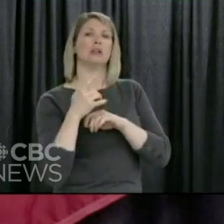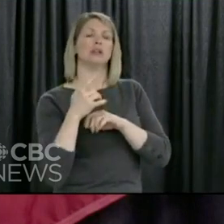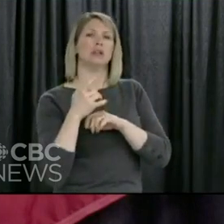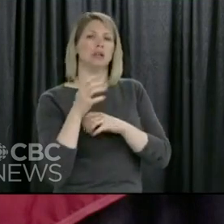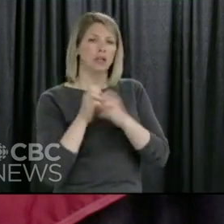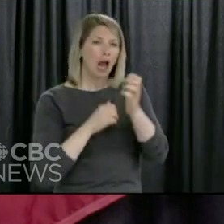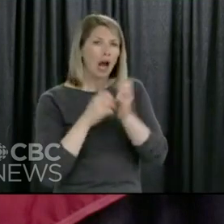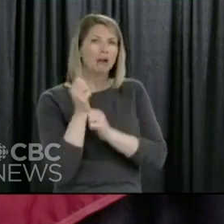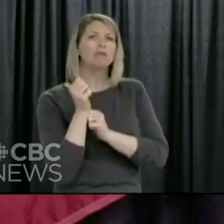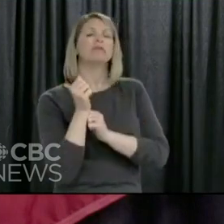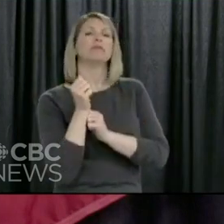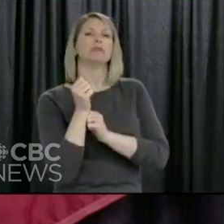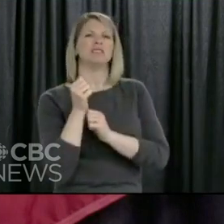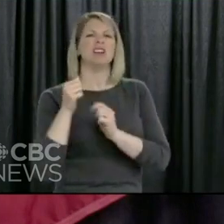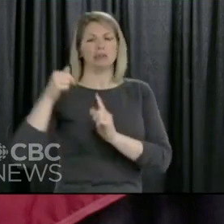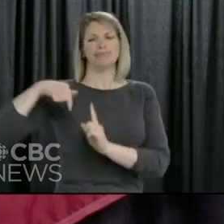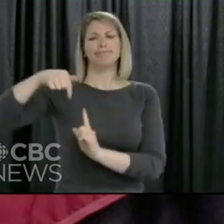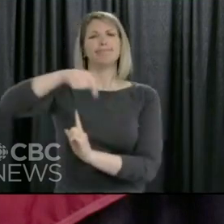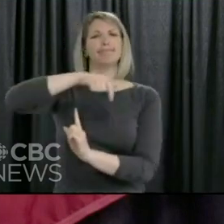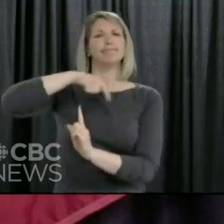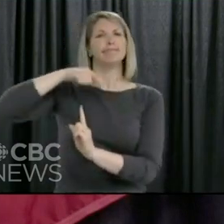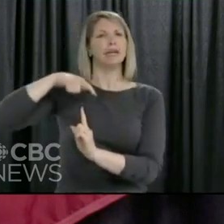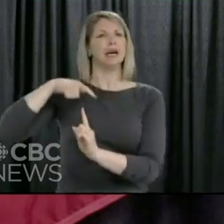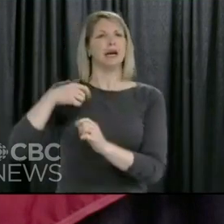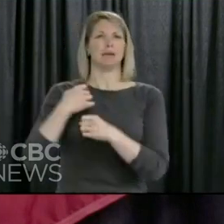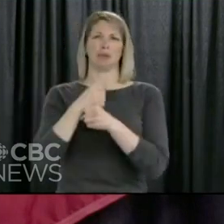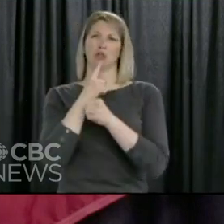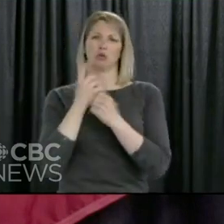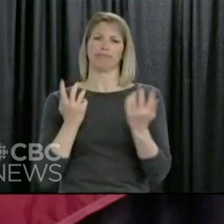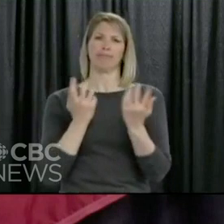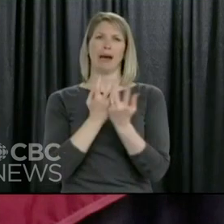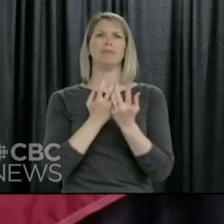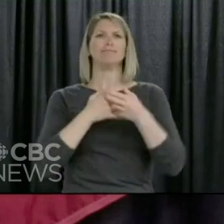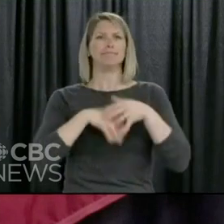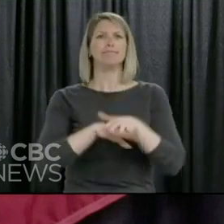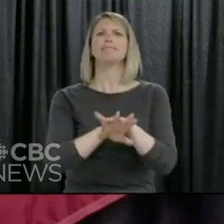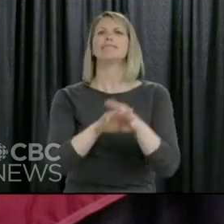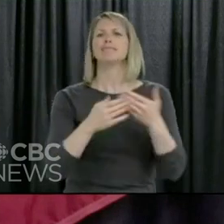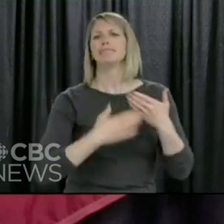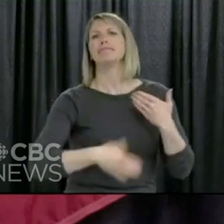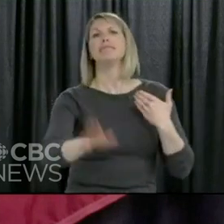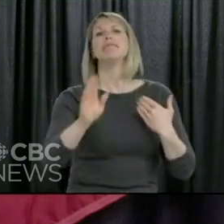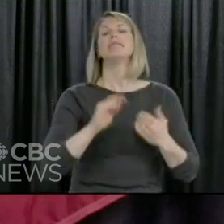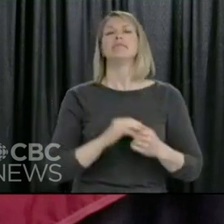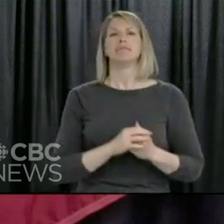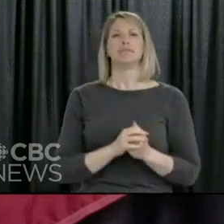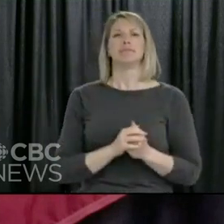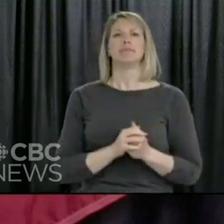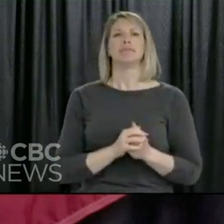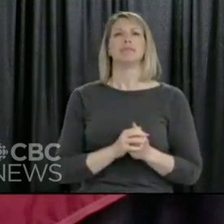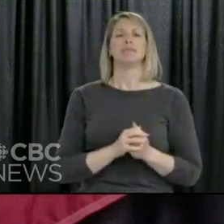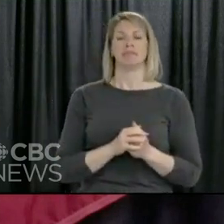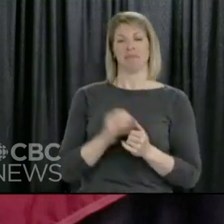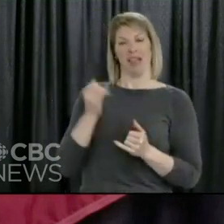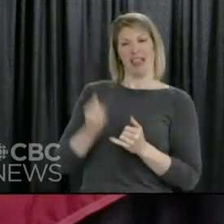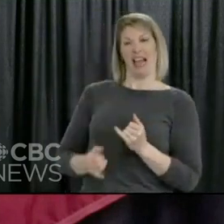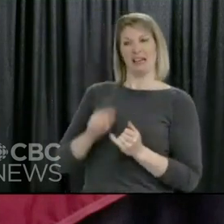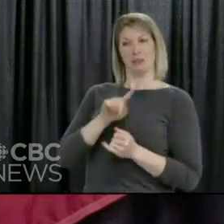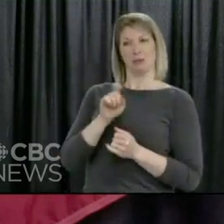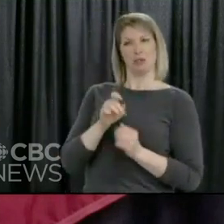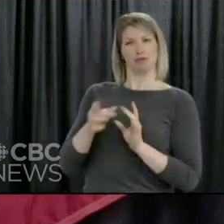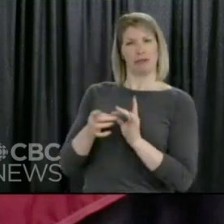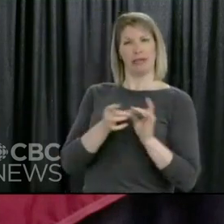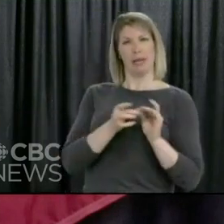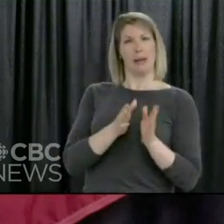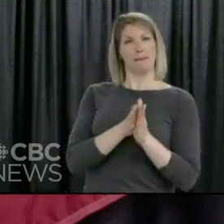and contact tracing that's required. Right. And you kind of touched on the follow-up question I wanted to ask. about the public health lab here. I